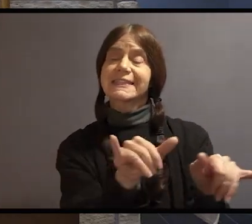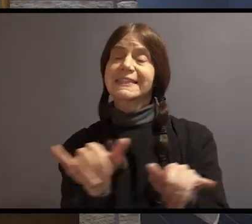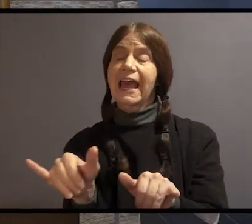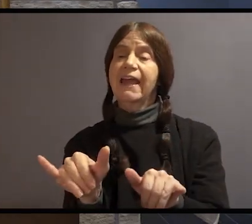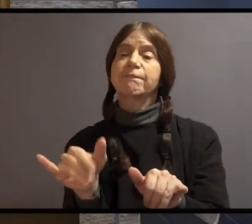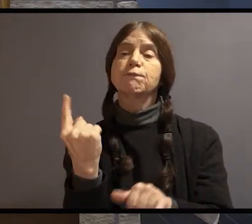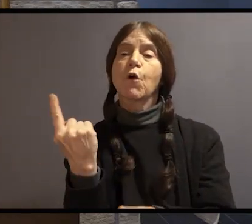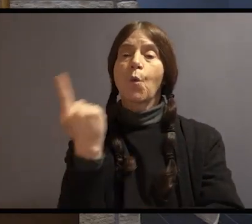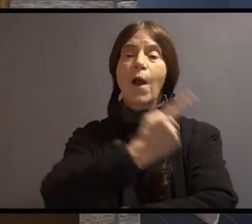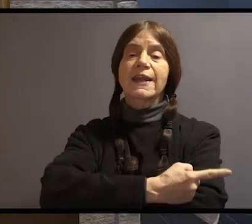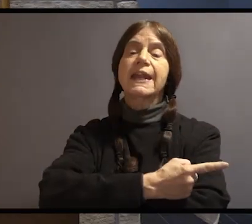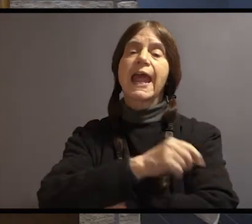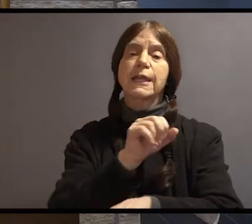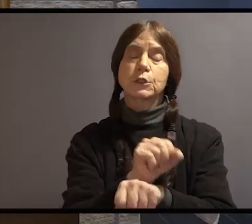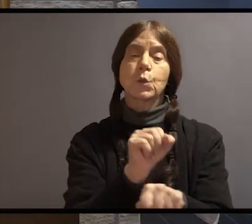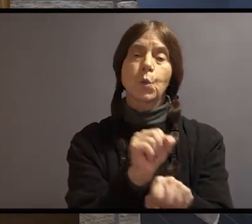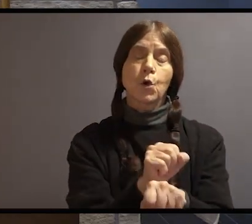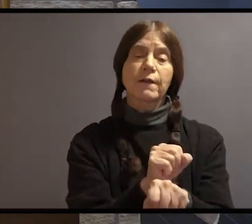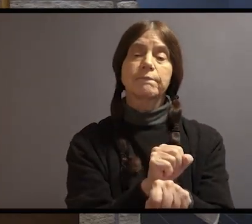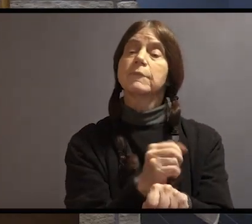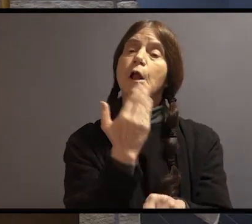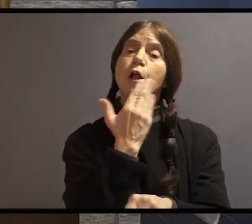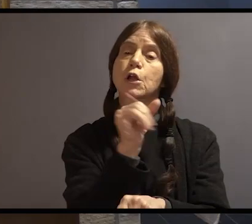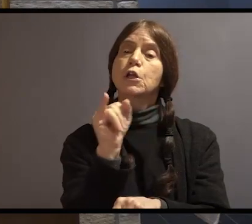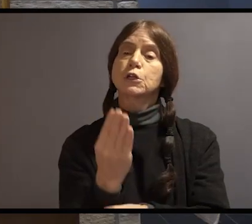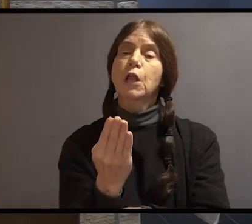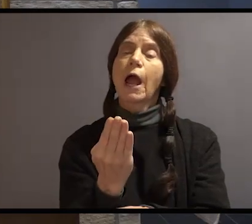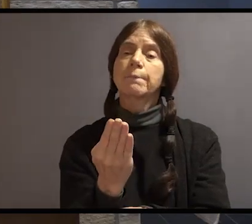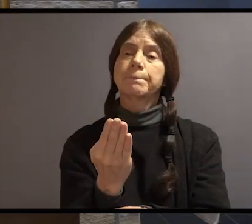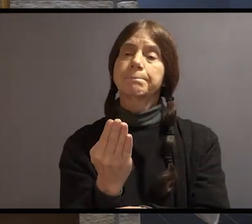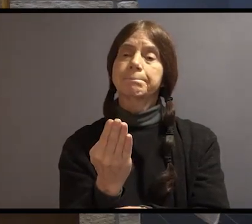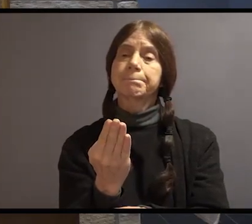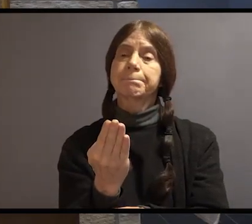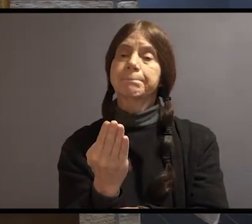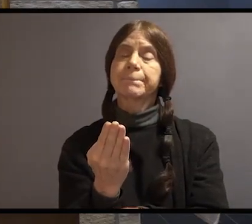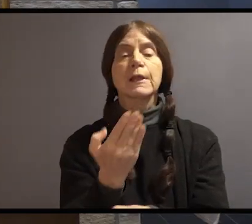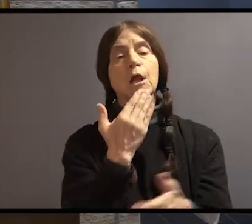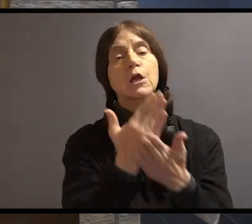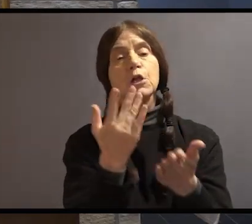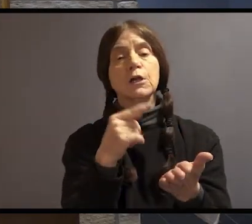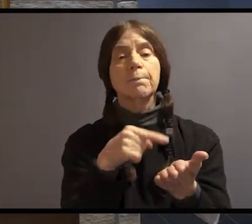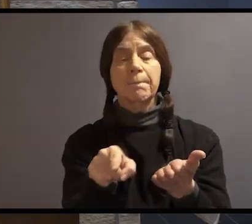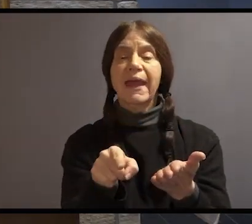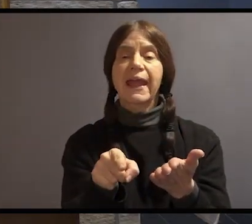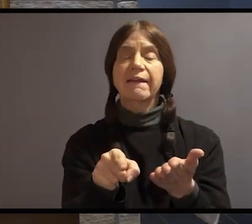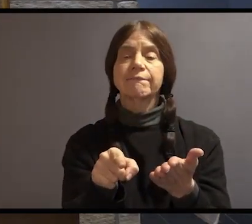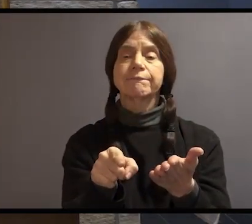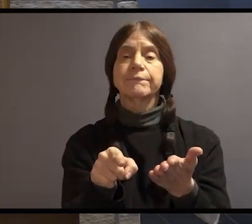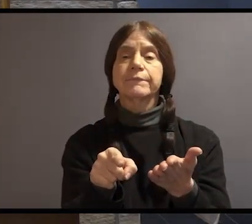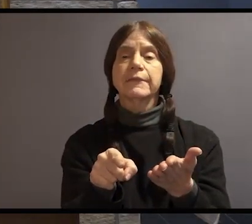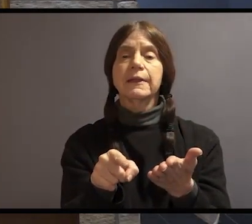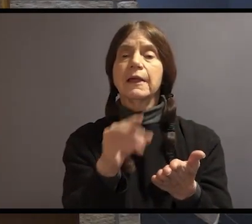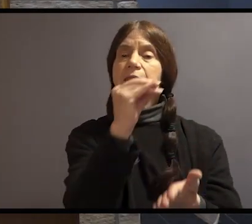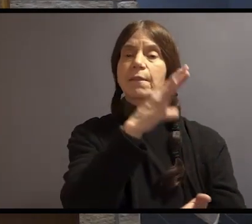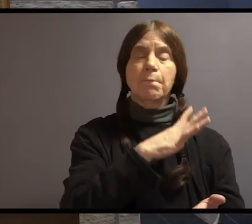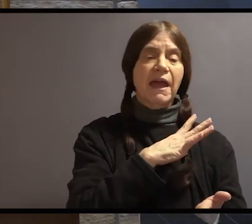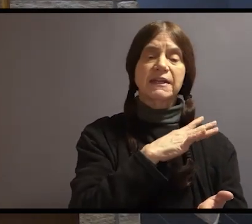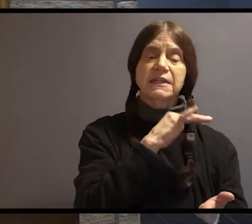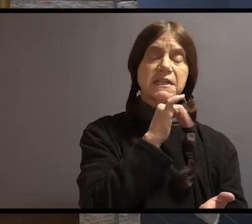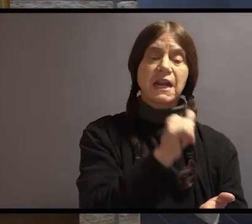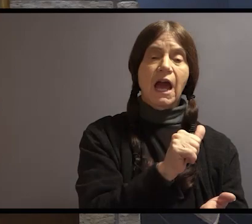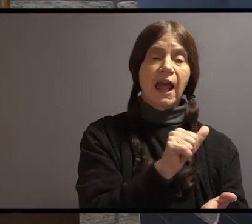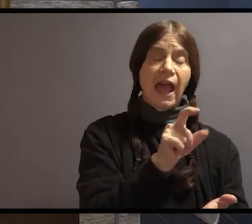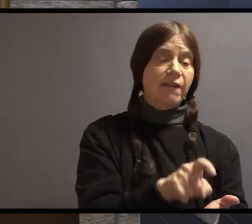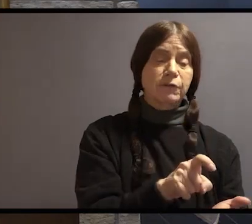a day's work. It was a good job. It was a good pay. These men didn't do anything to get the